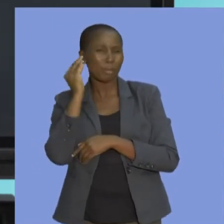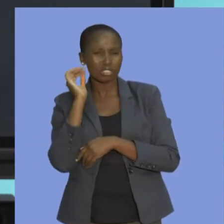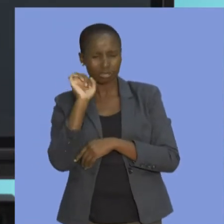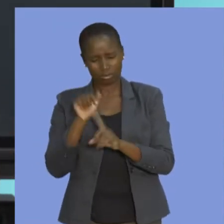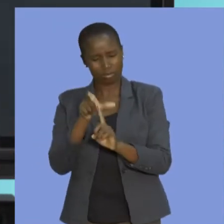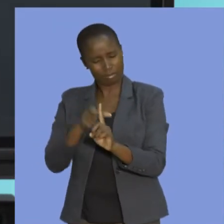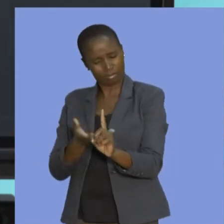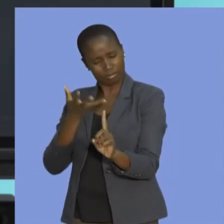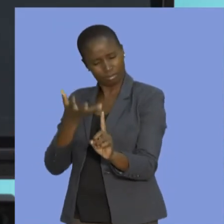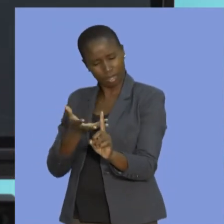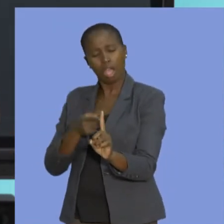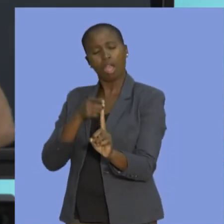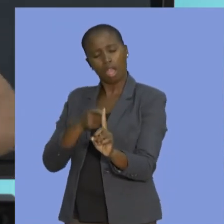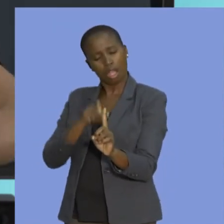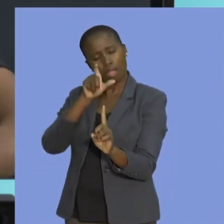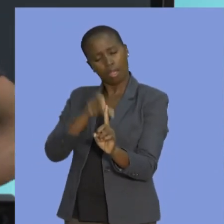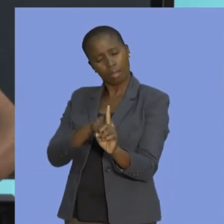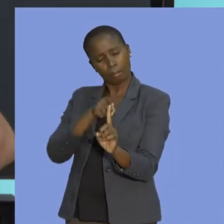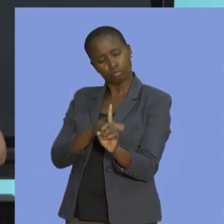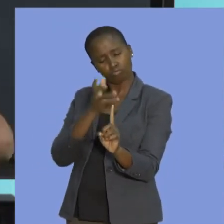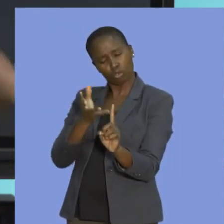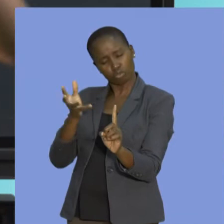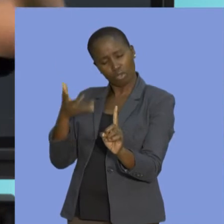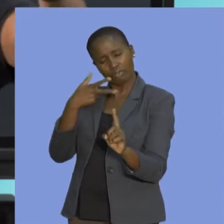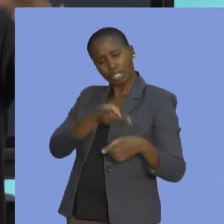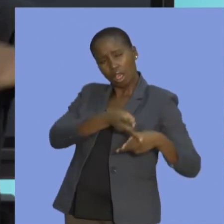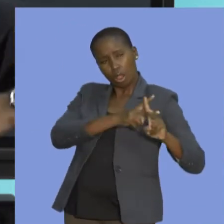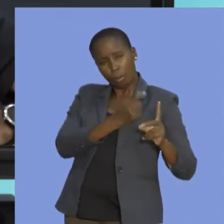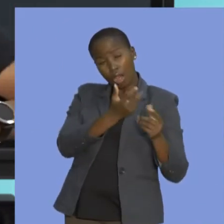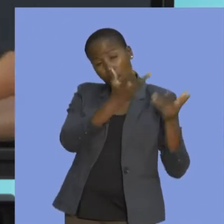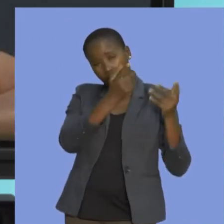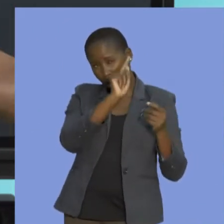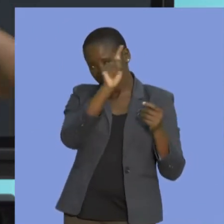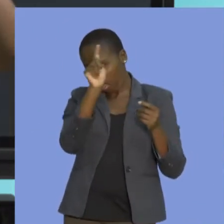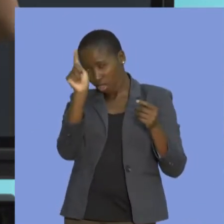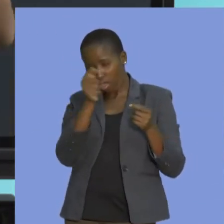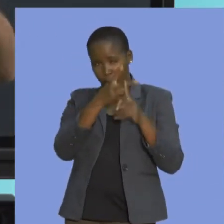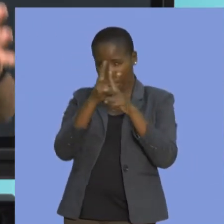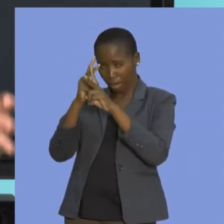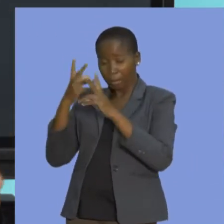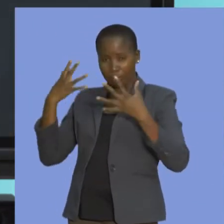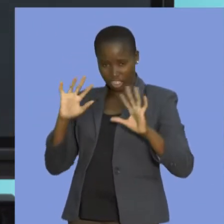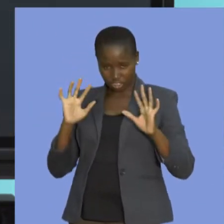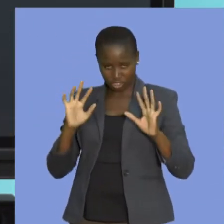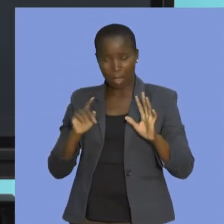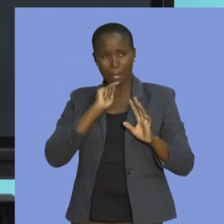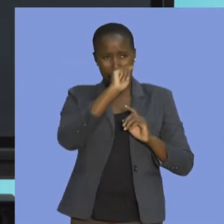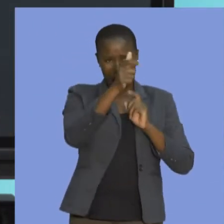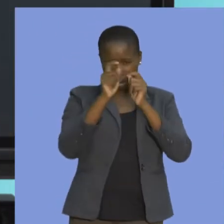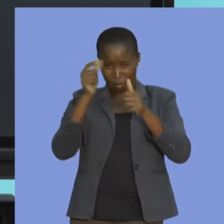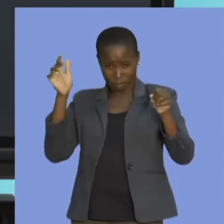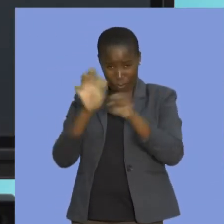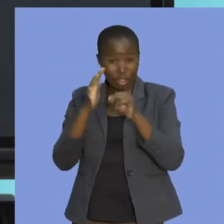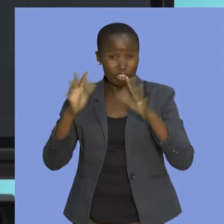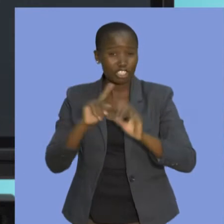oh, person A, you had a loan there, a loan there, a loan there. You're paying all of them. But